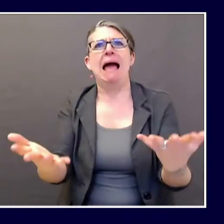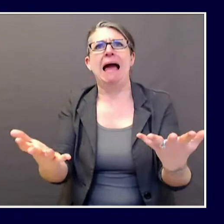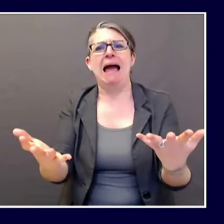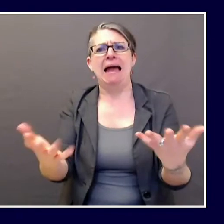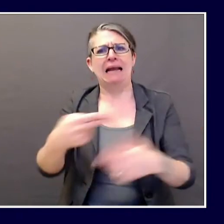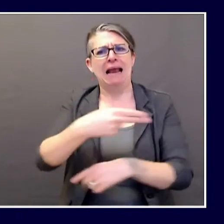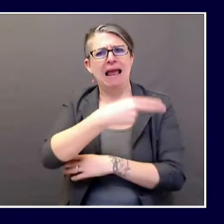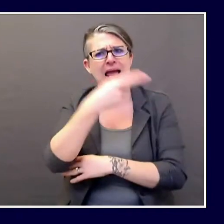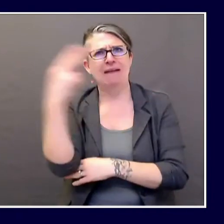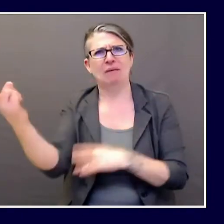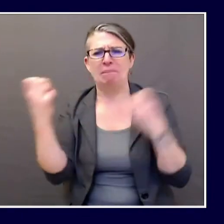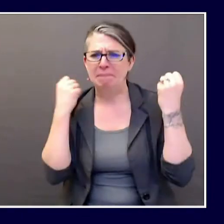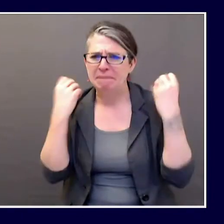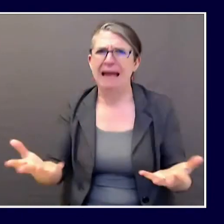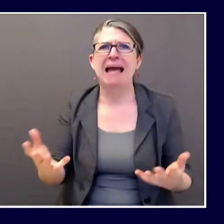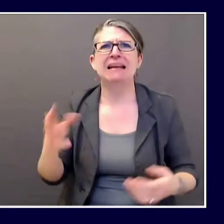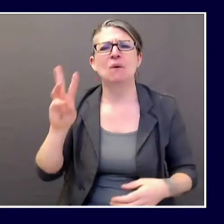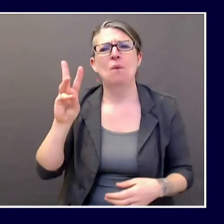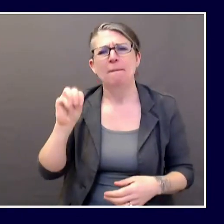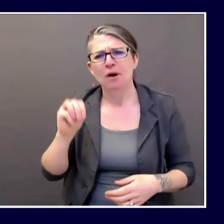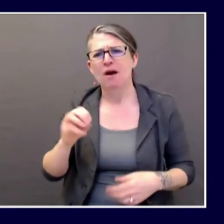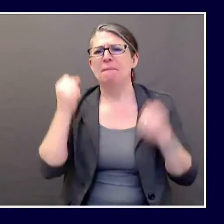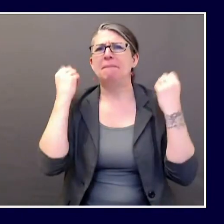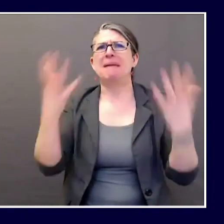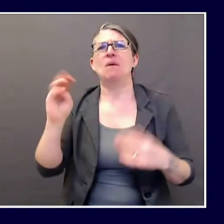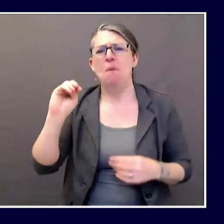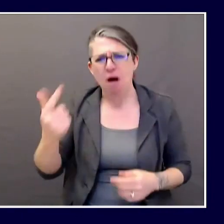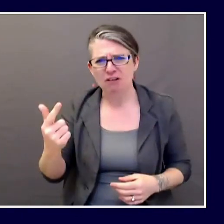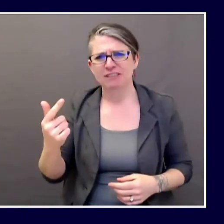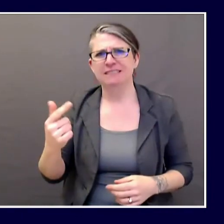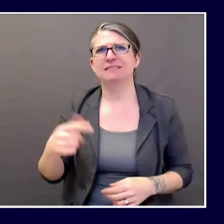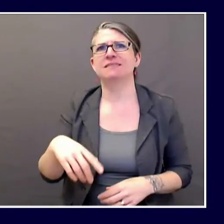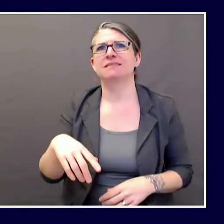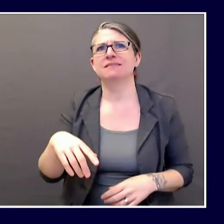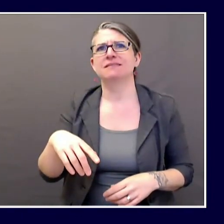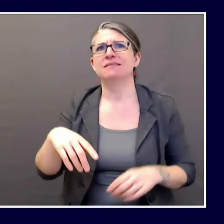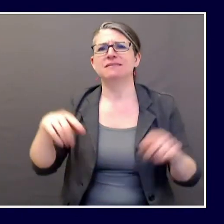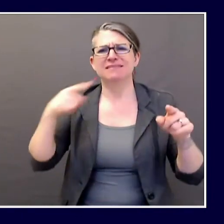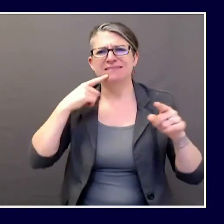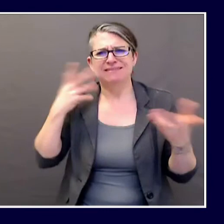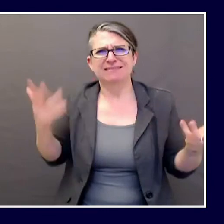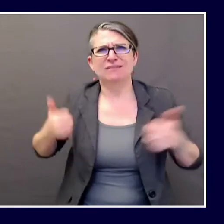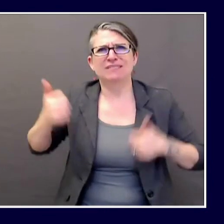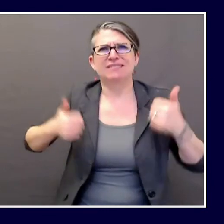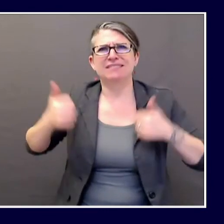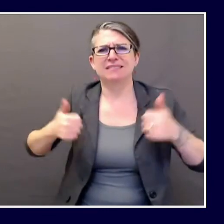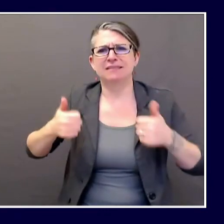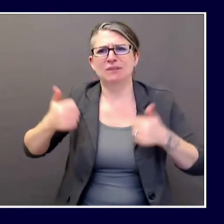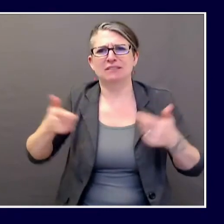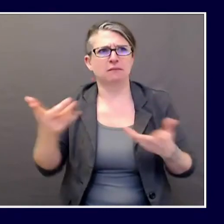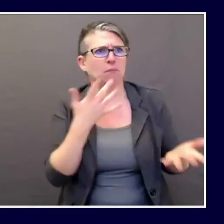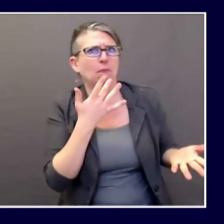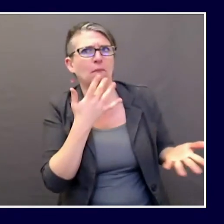Somerset, Oxford, Washington to a lesser extent. And we've preferentially activated points of access in